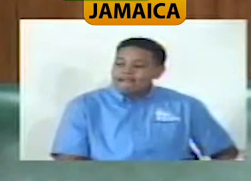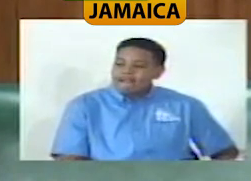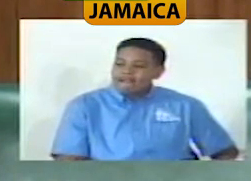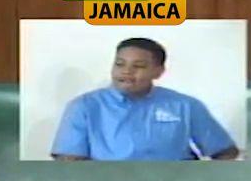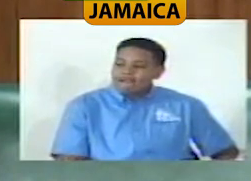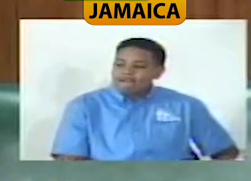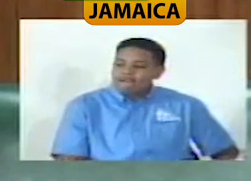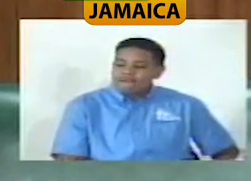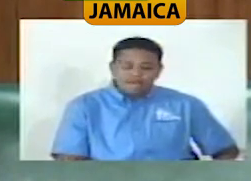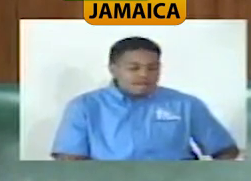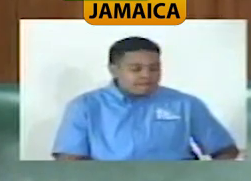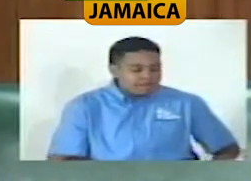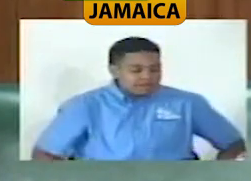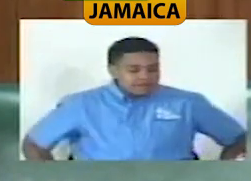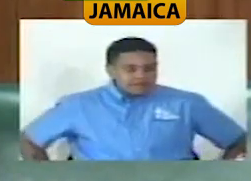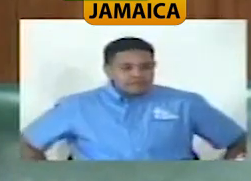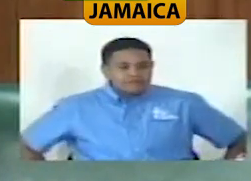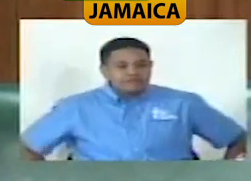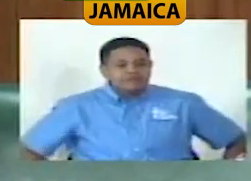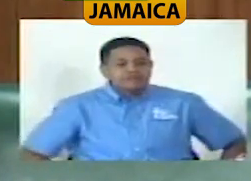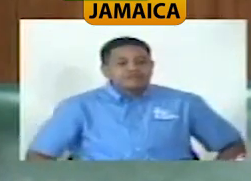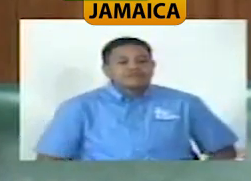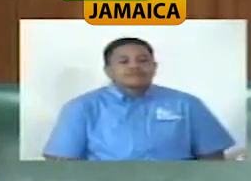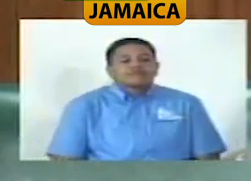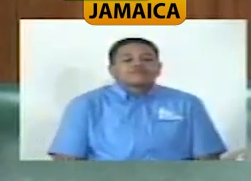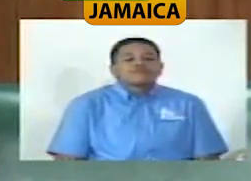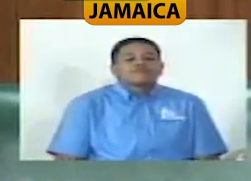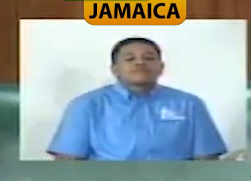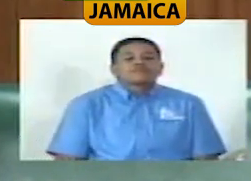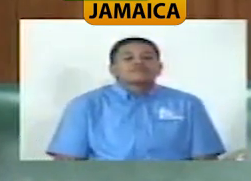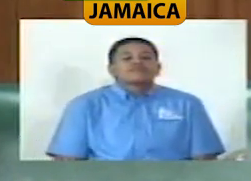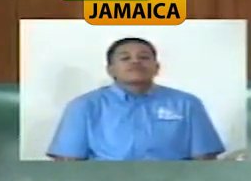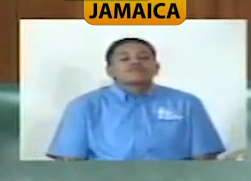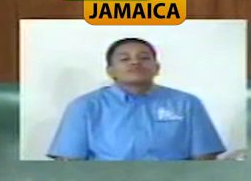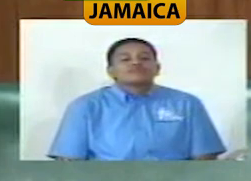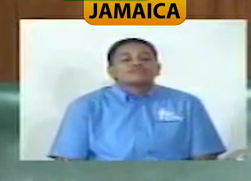I speak about courage, Mr. President,